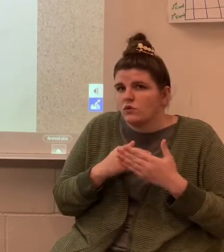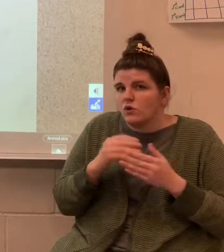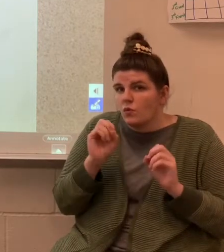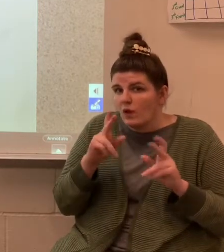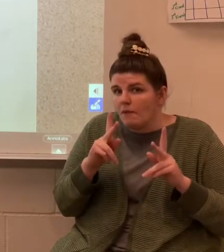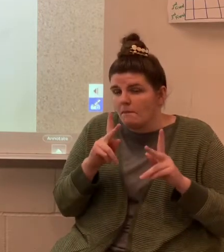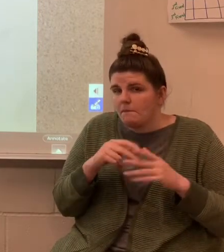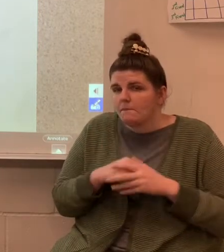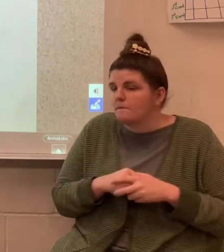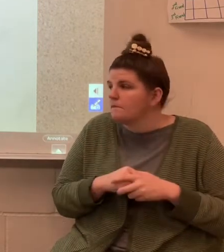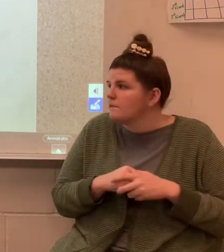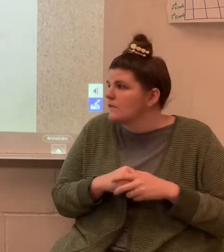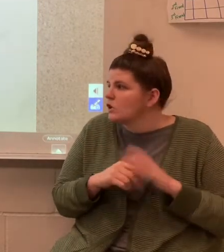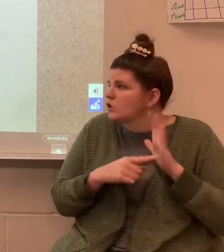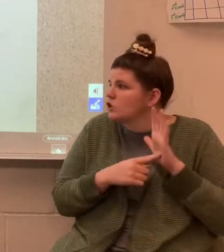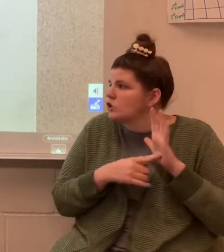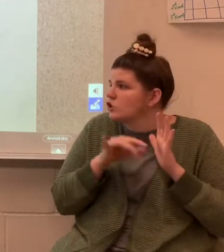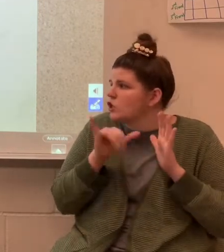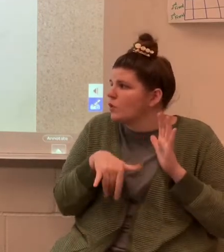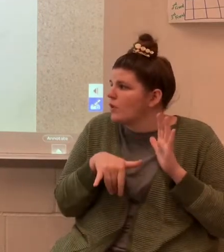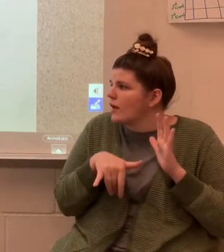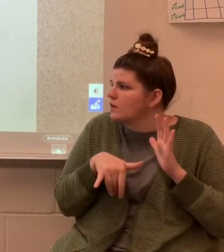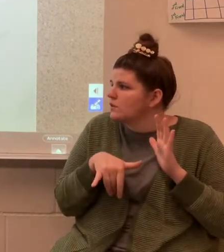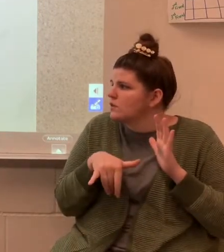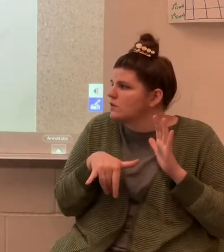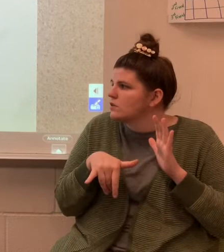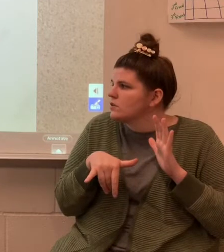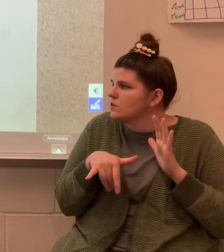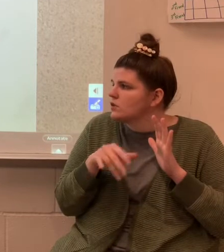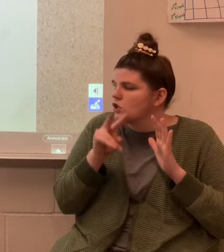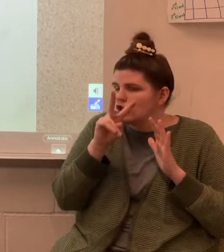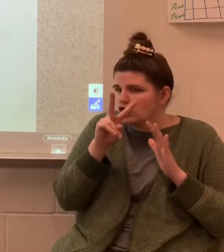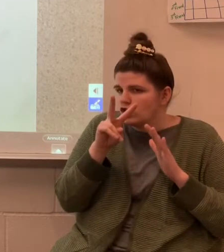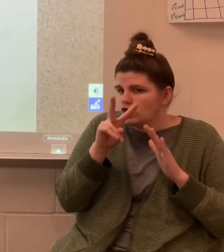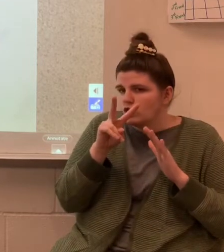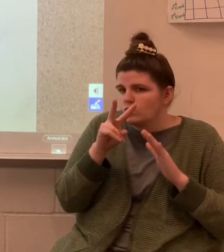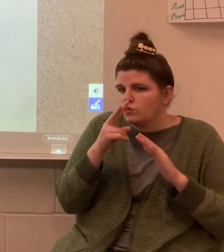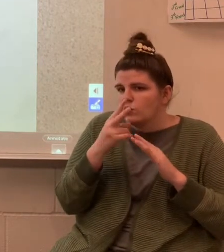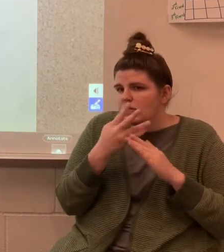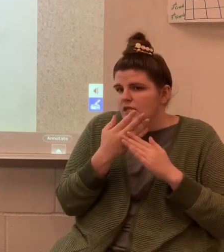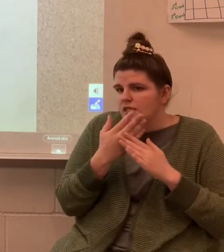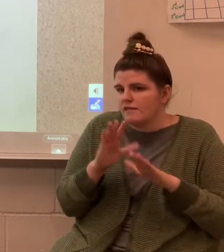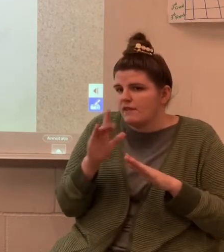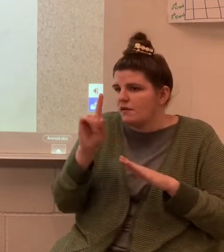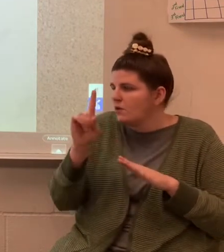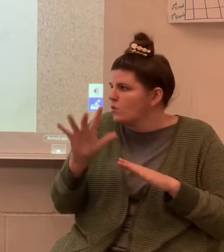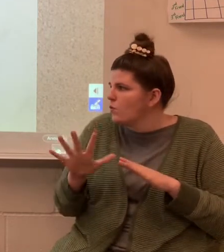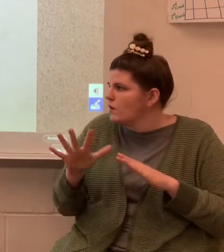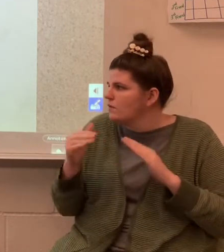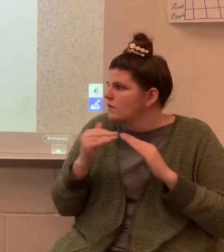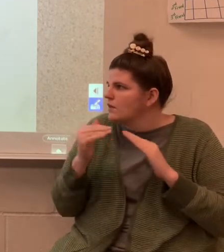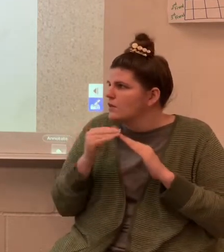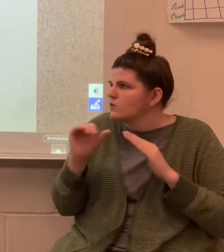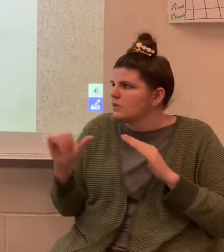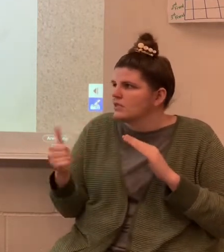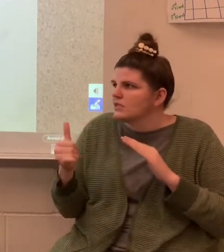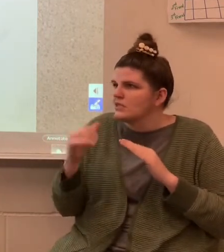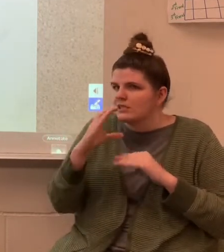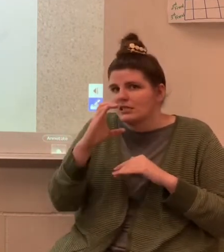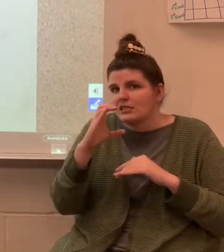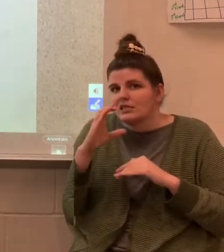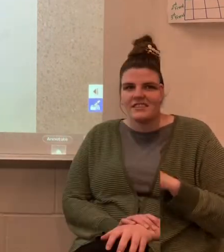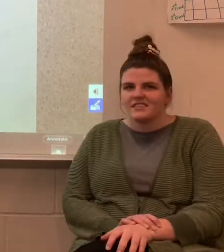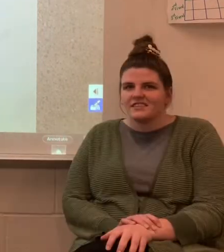Okay, so to represent that in equation, I take 2 whole, I divide it into 1/5, and I get 10. So C is my answer.